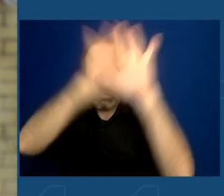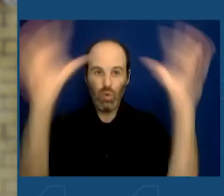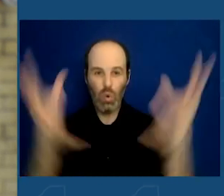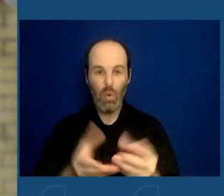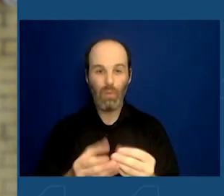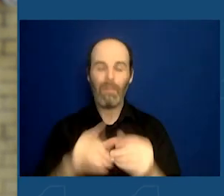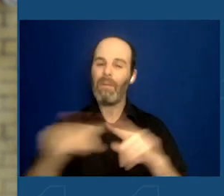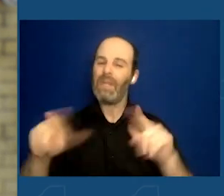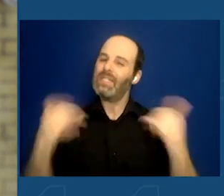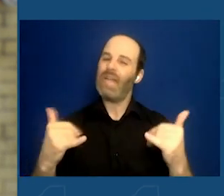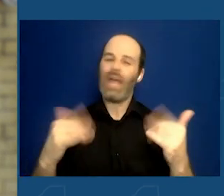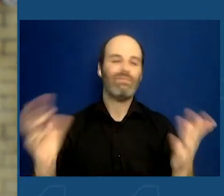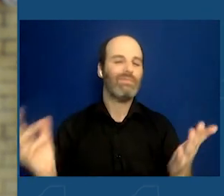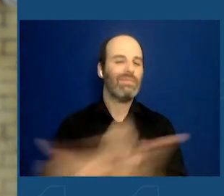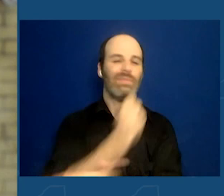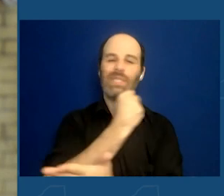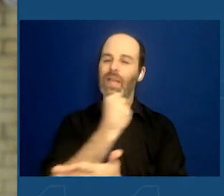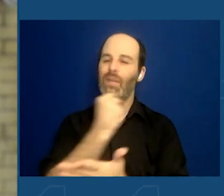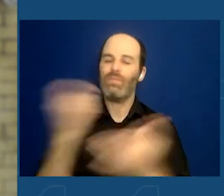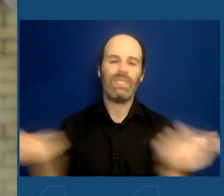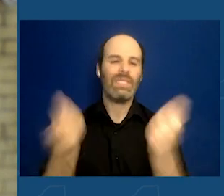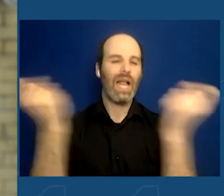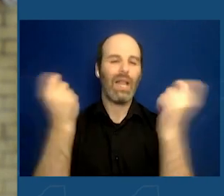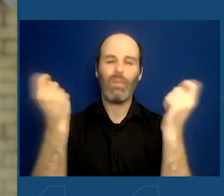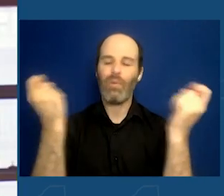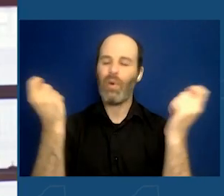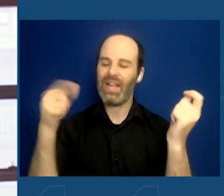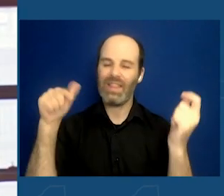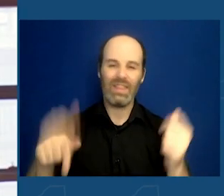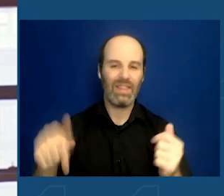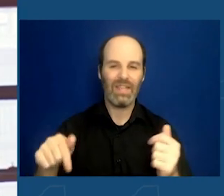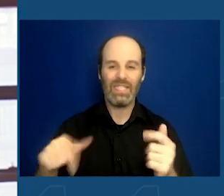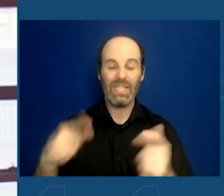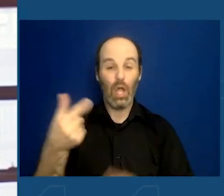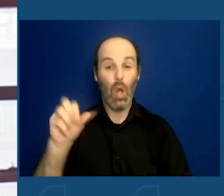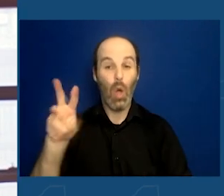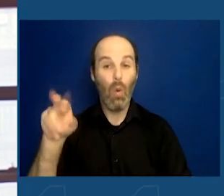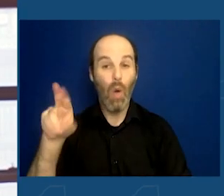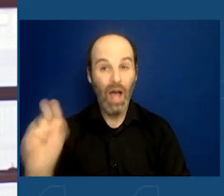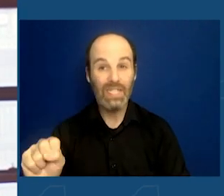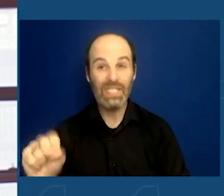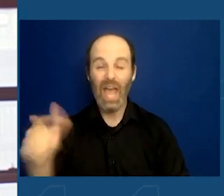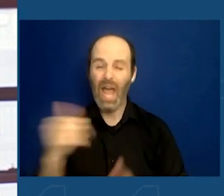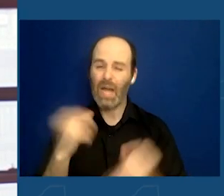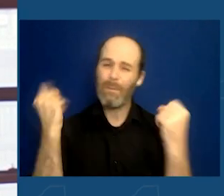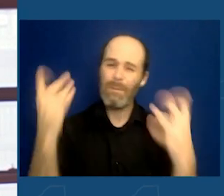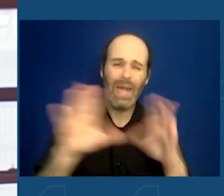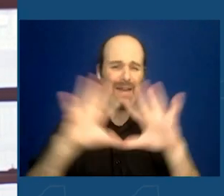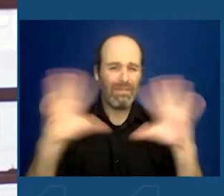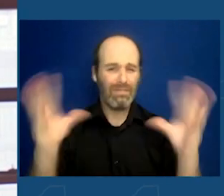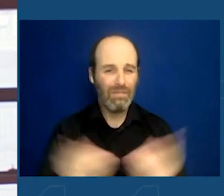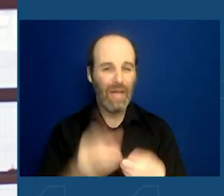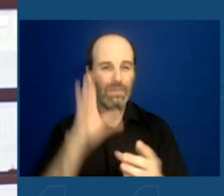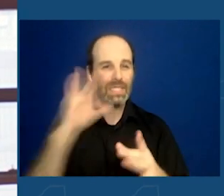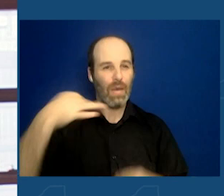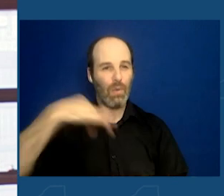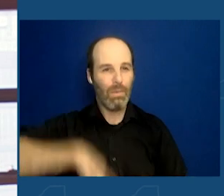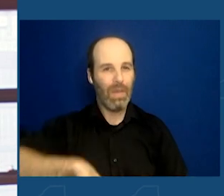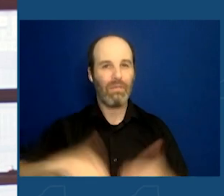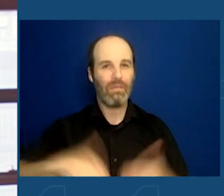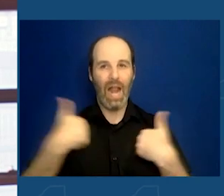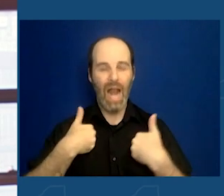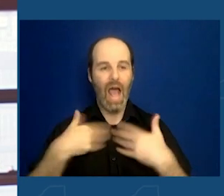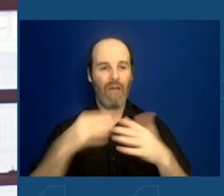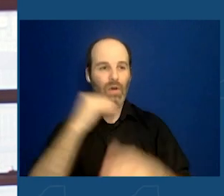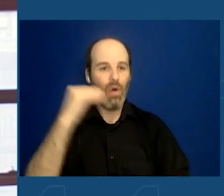these 3,000 units and for the thousands of families that are going to benefit and have a roof over their heads once these projects are